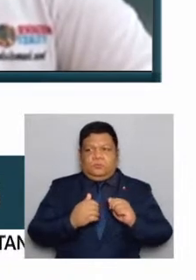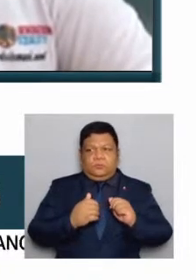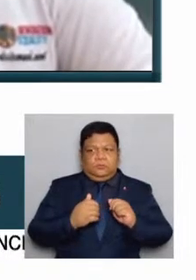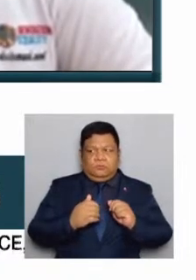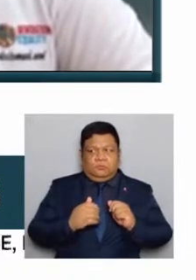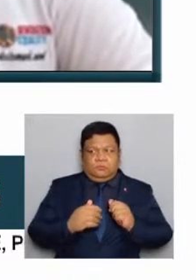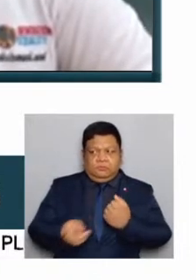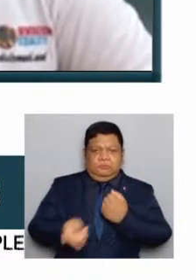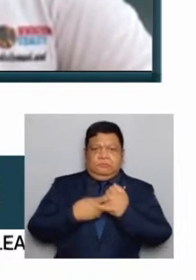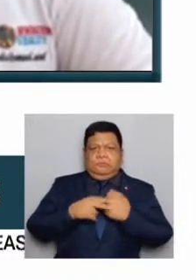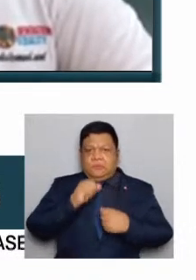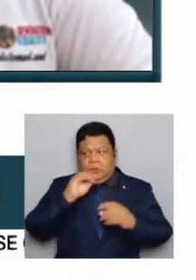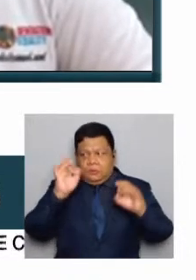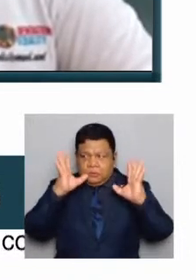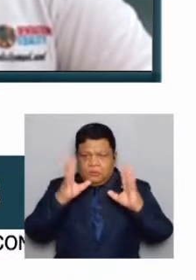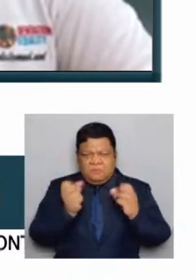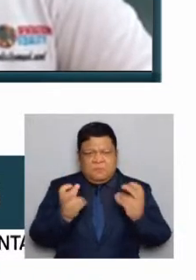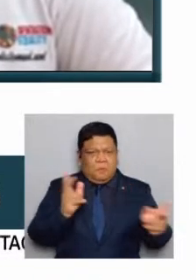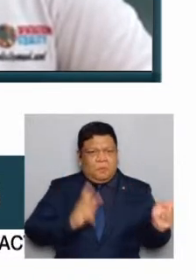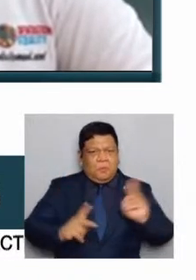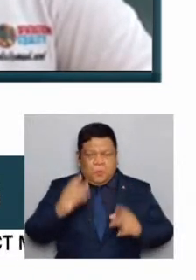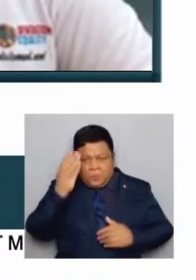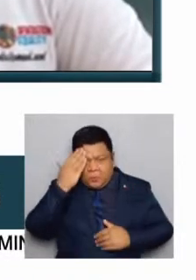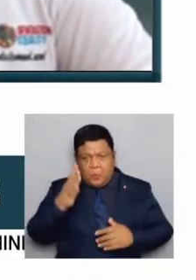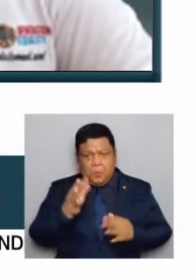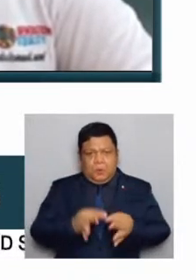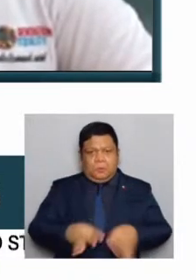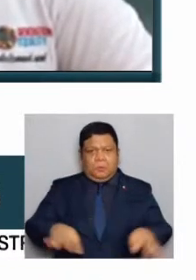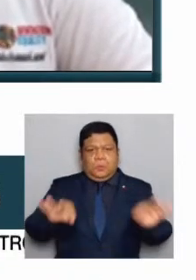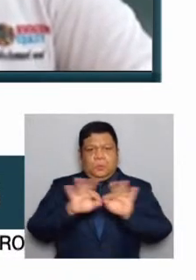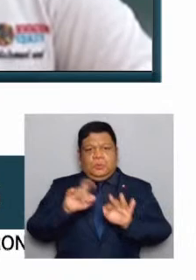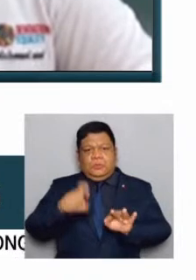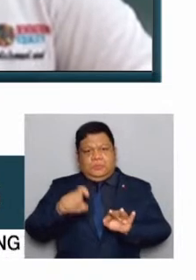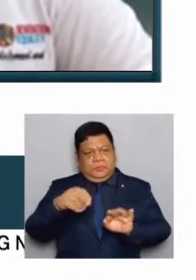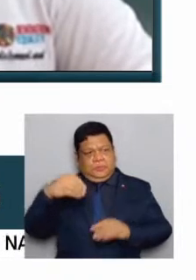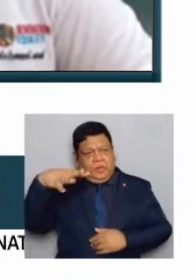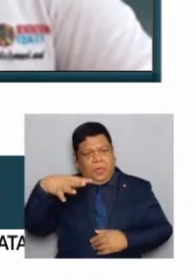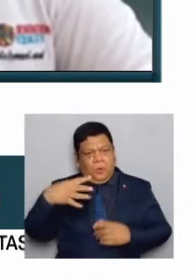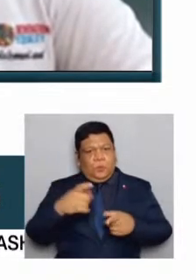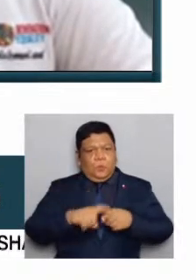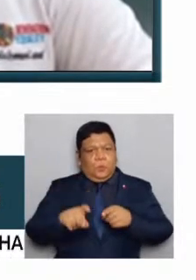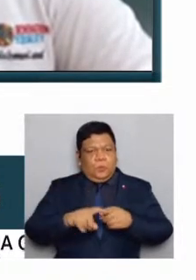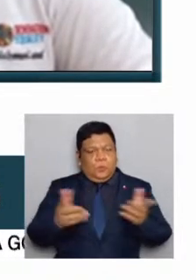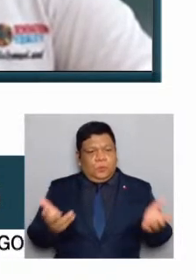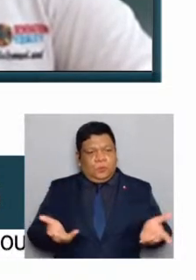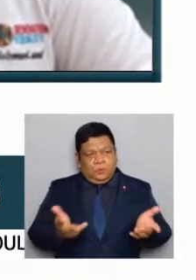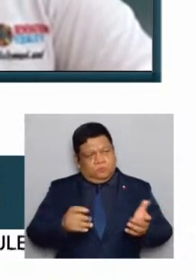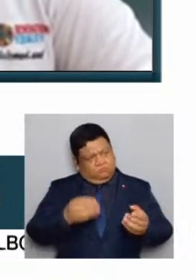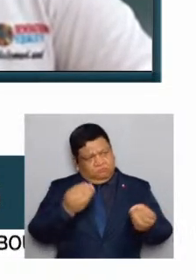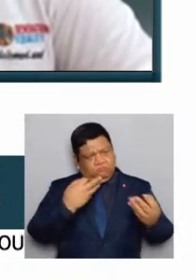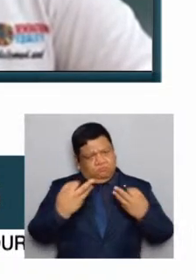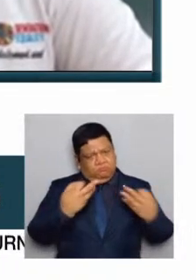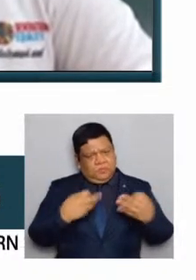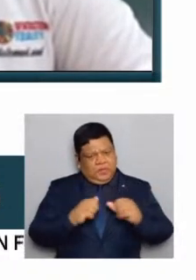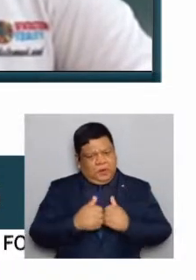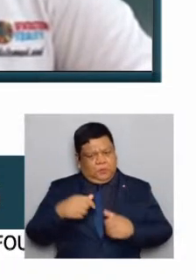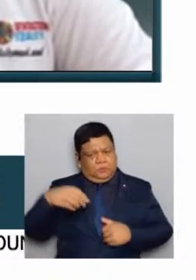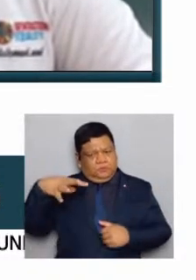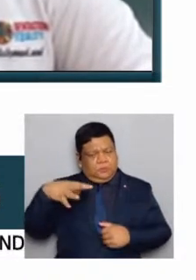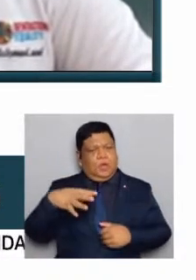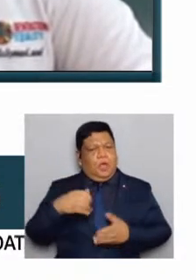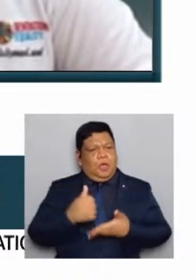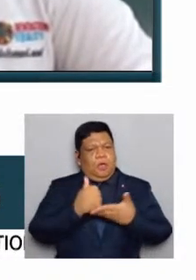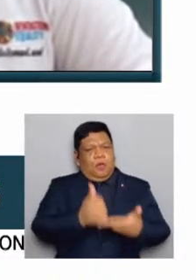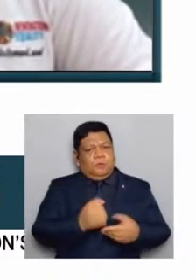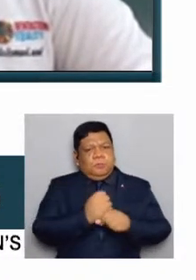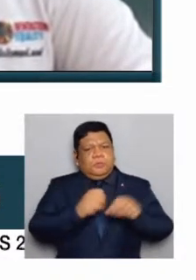lot of people really don't know about the importance of that. Talk to us about that and how this basically ensures the safety